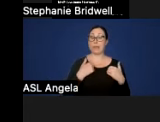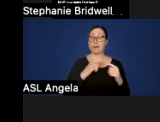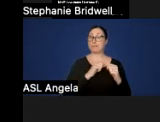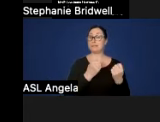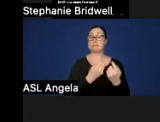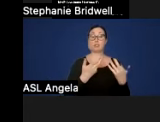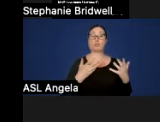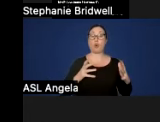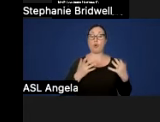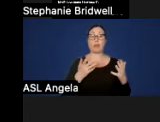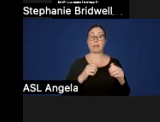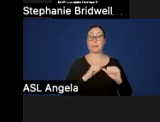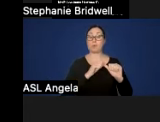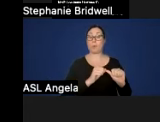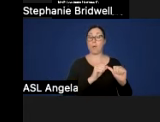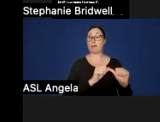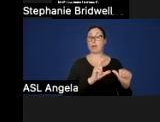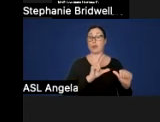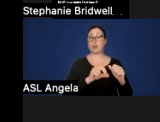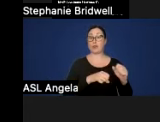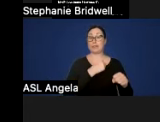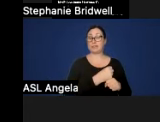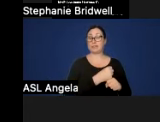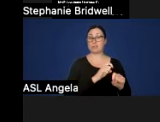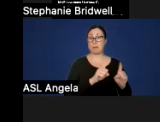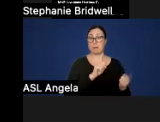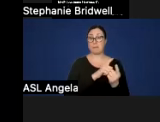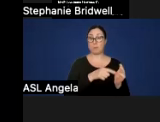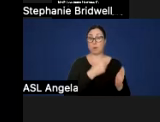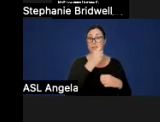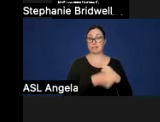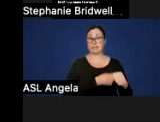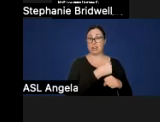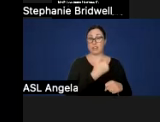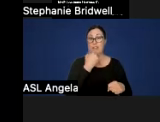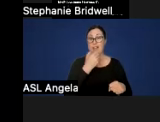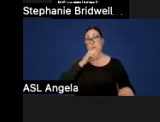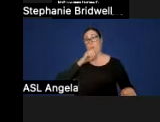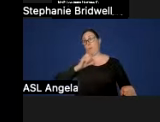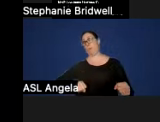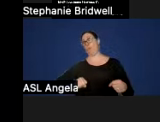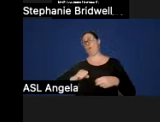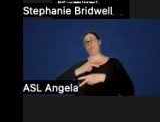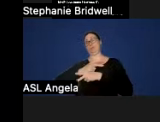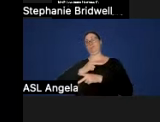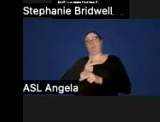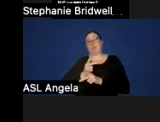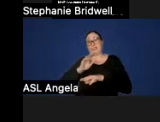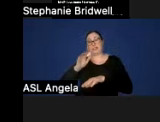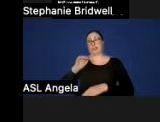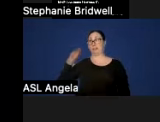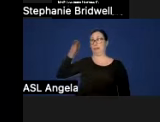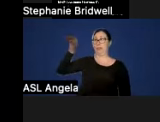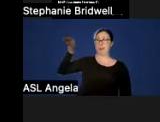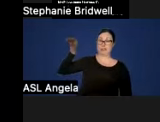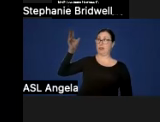for 30 years, but they only meet once a year and they have an old protocol on the shelf and that's what they think they go by, right?